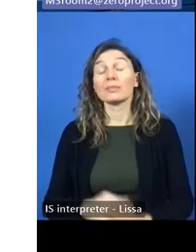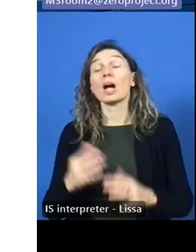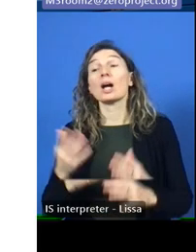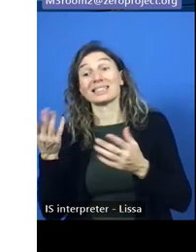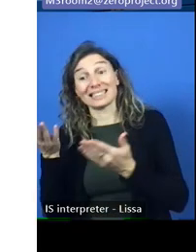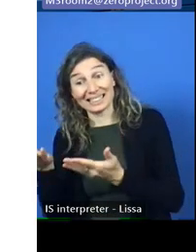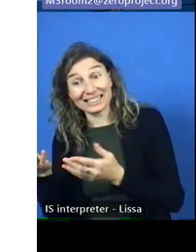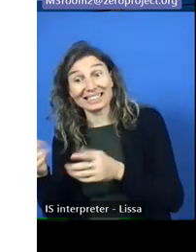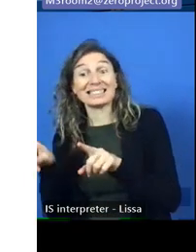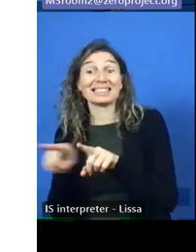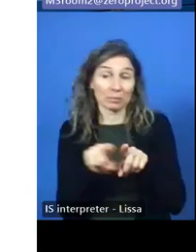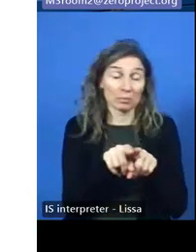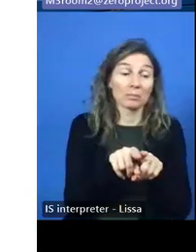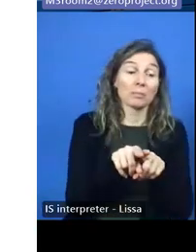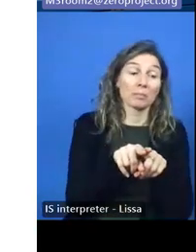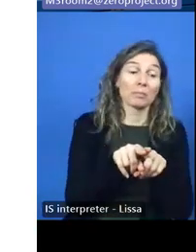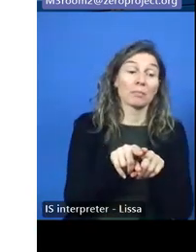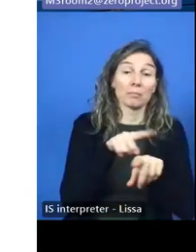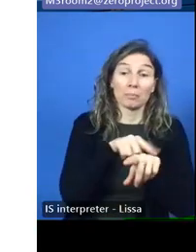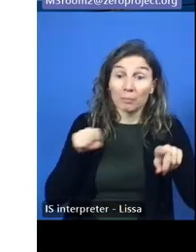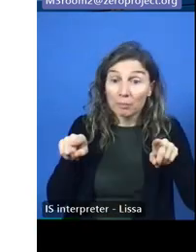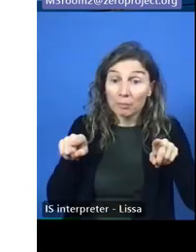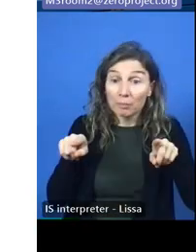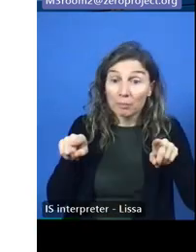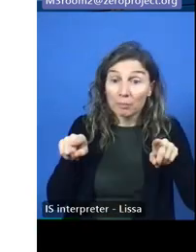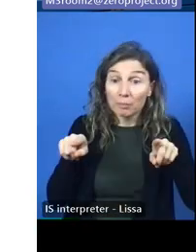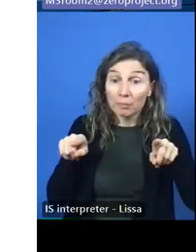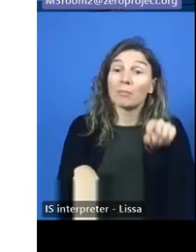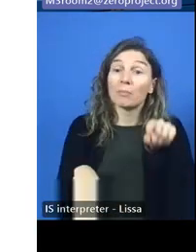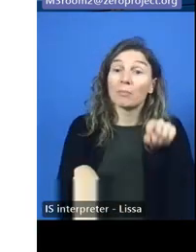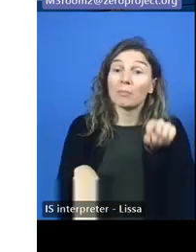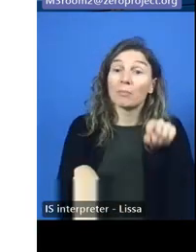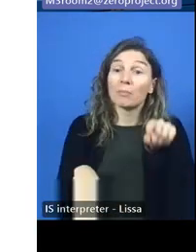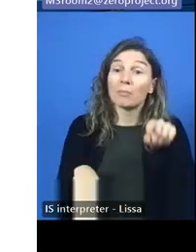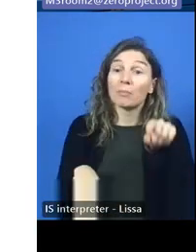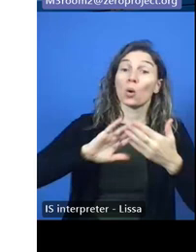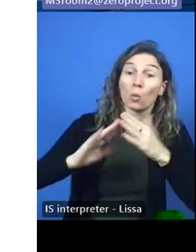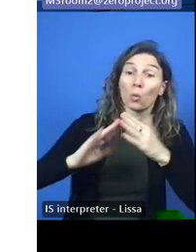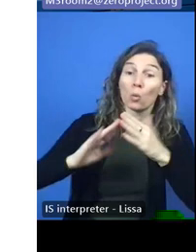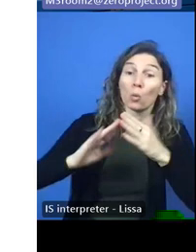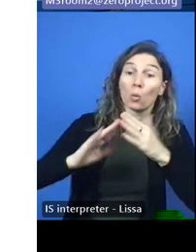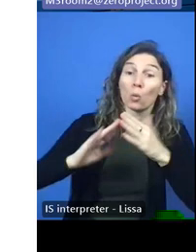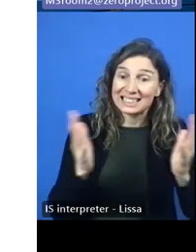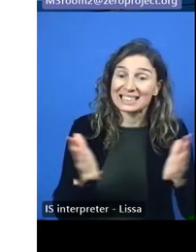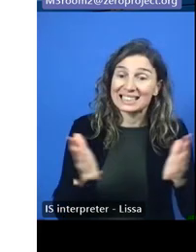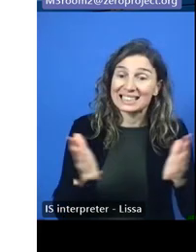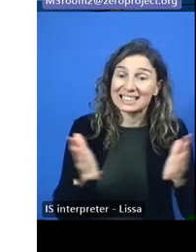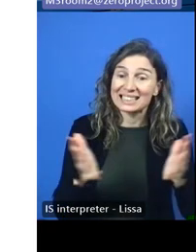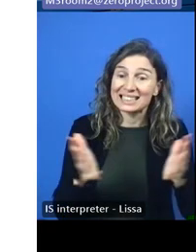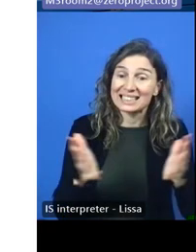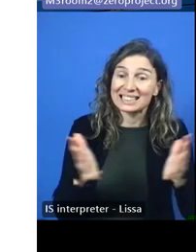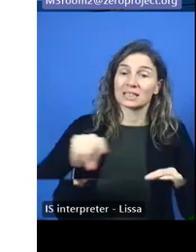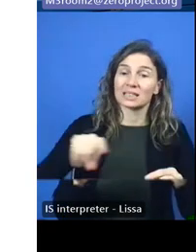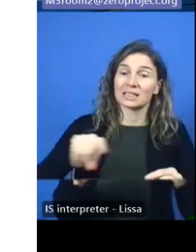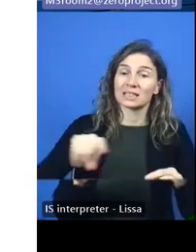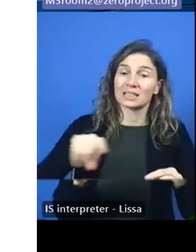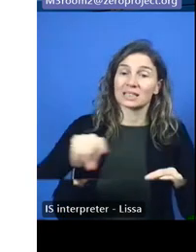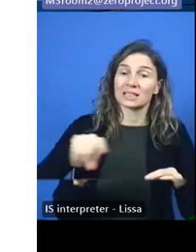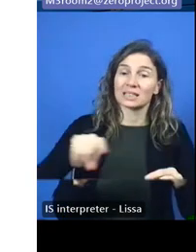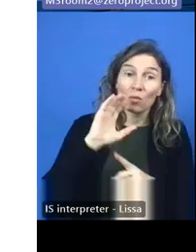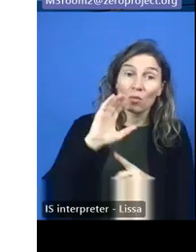they have the focus on creating this community and strengthening also the